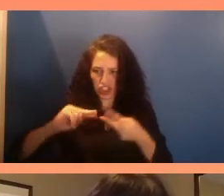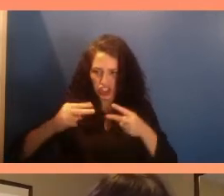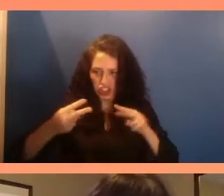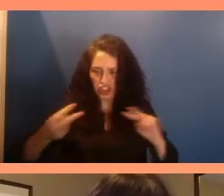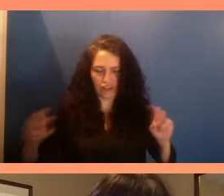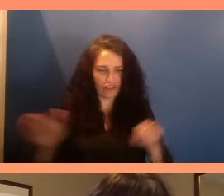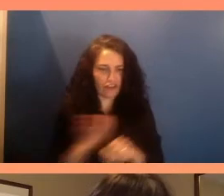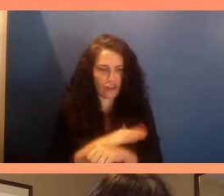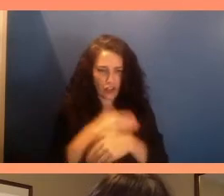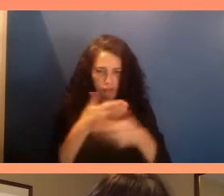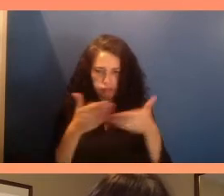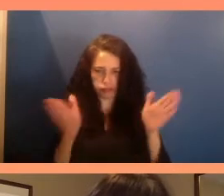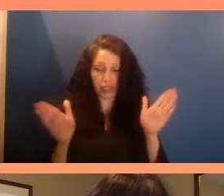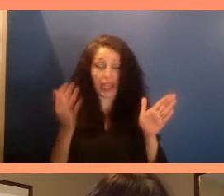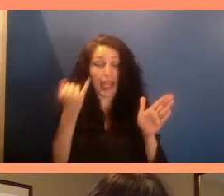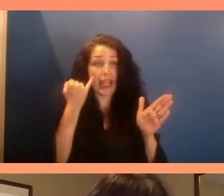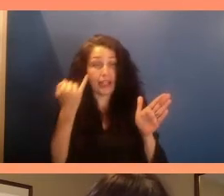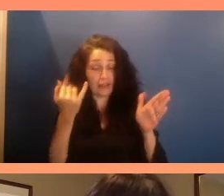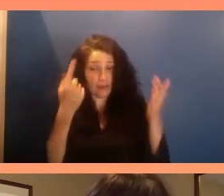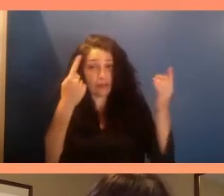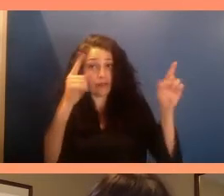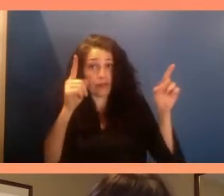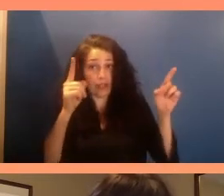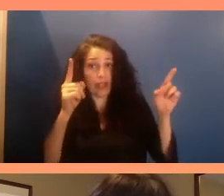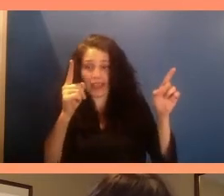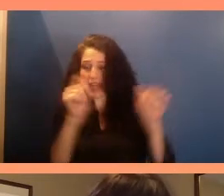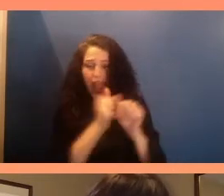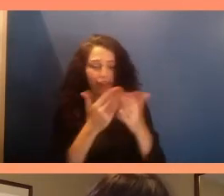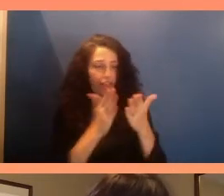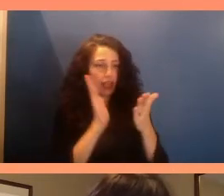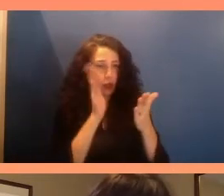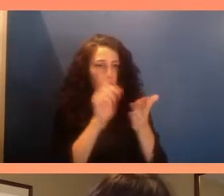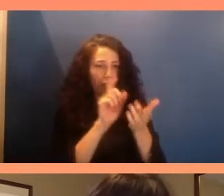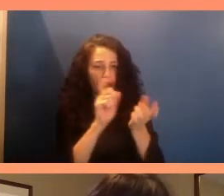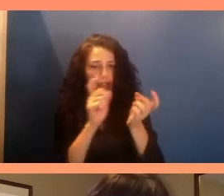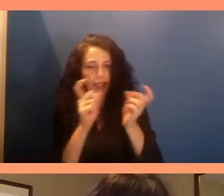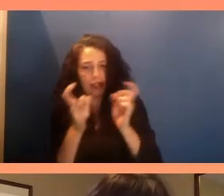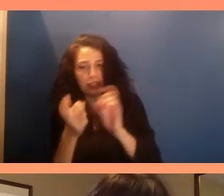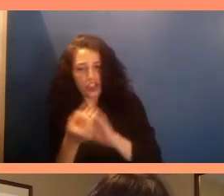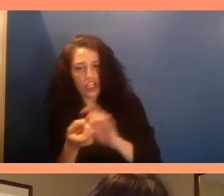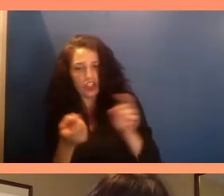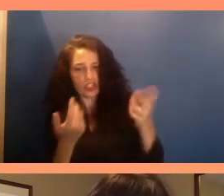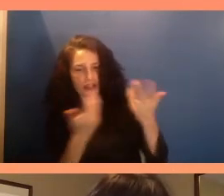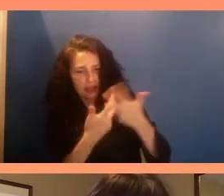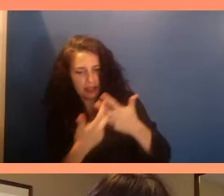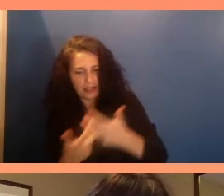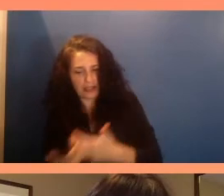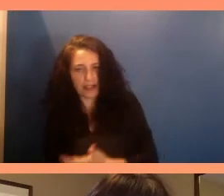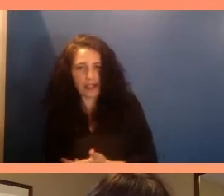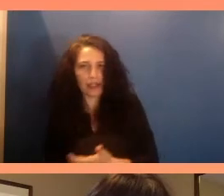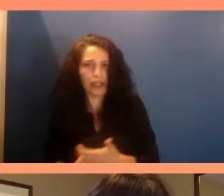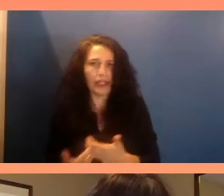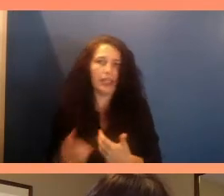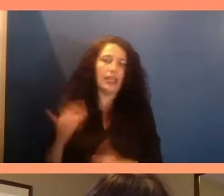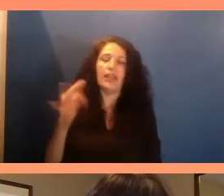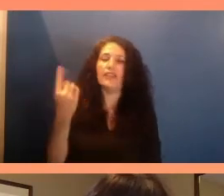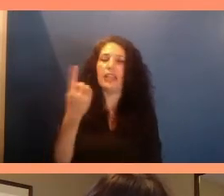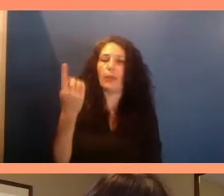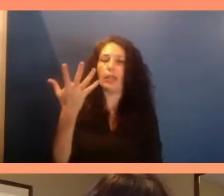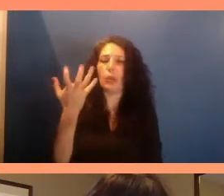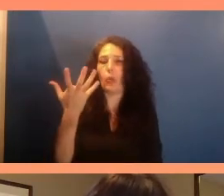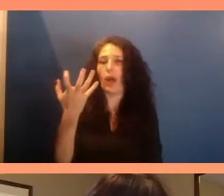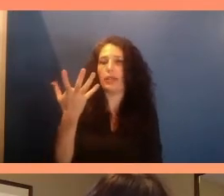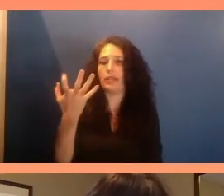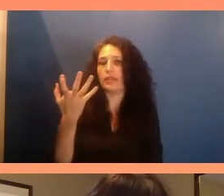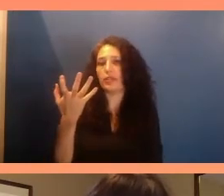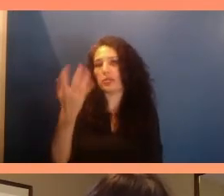change, results will change accordingly. Maggie, I don't know if one of you dropped it into the chat, but just in case someone wants to holler at us or